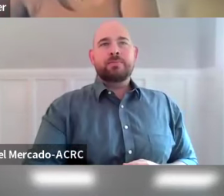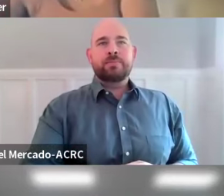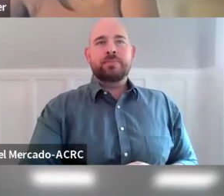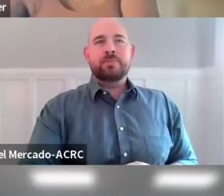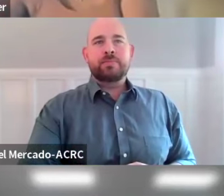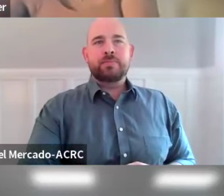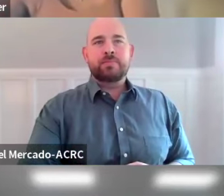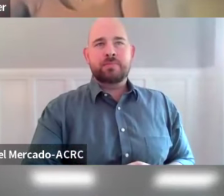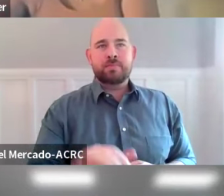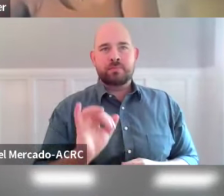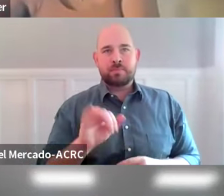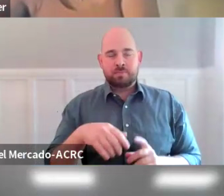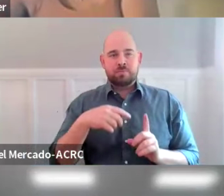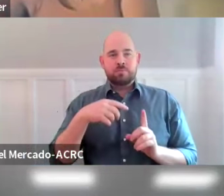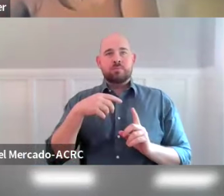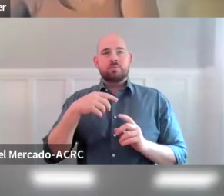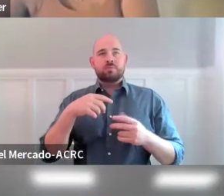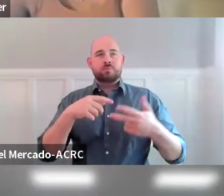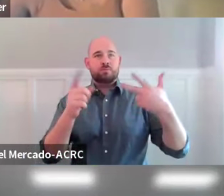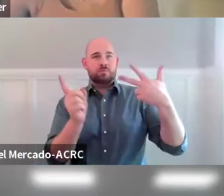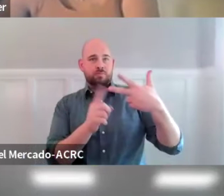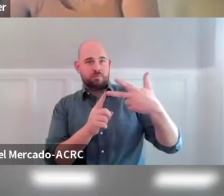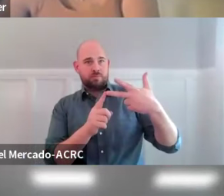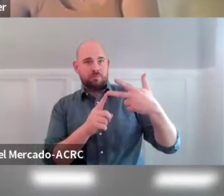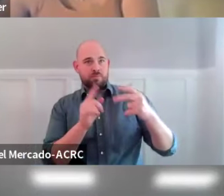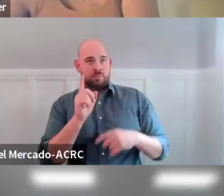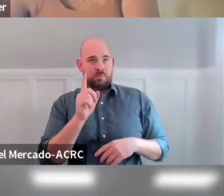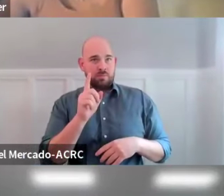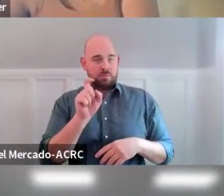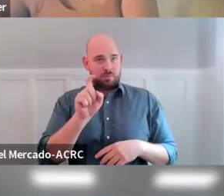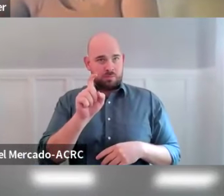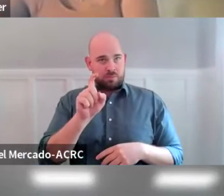to grow. And you see that in his face.